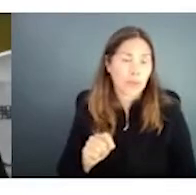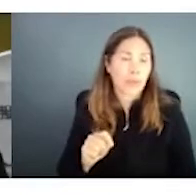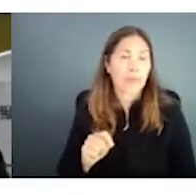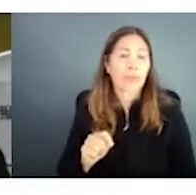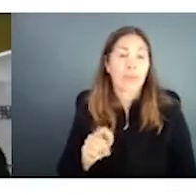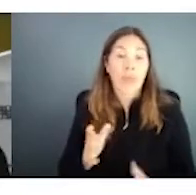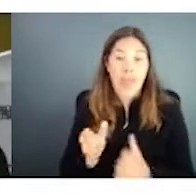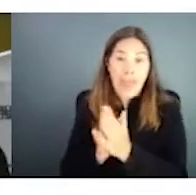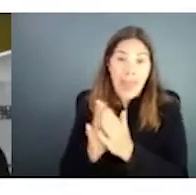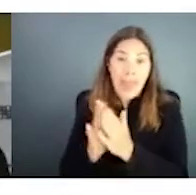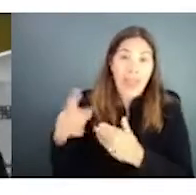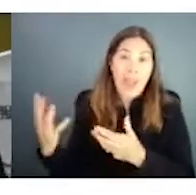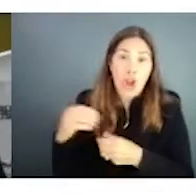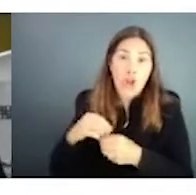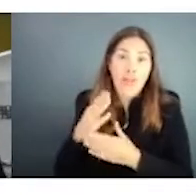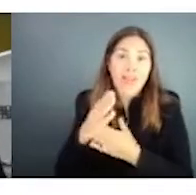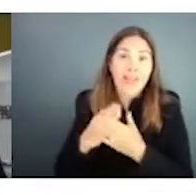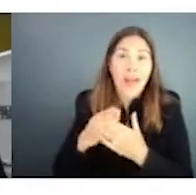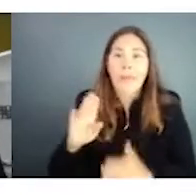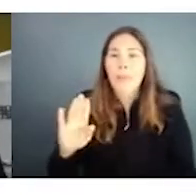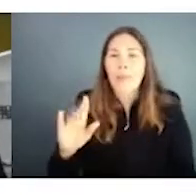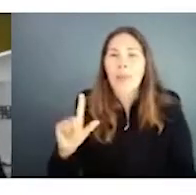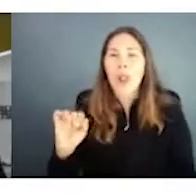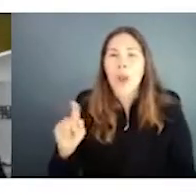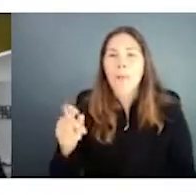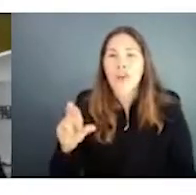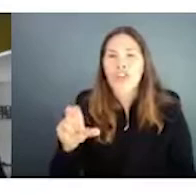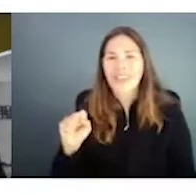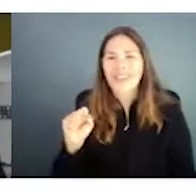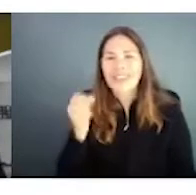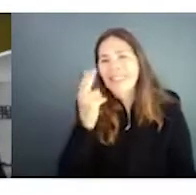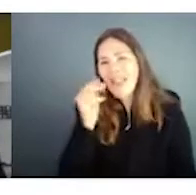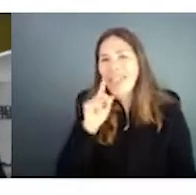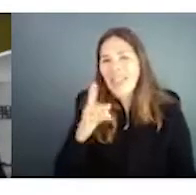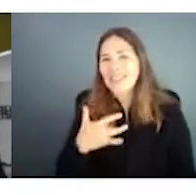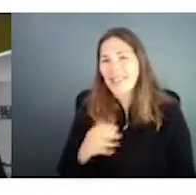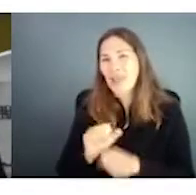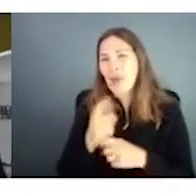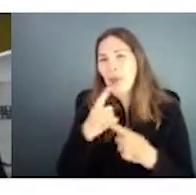Asking them to include a few bloopers at the end of each team project usually works well.